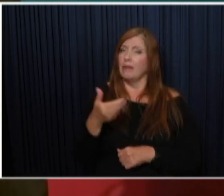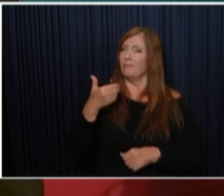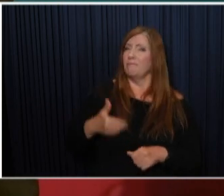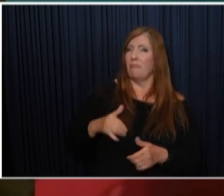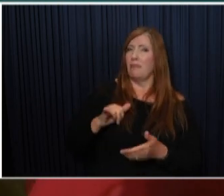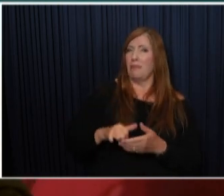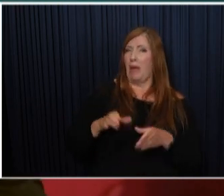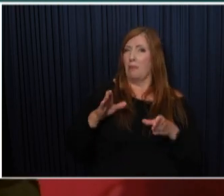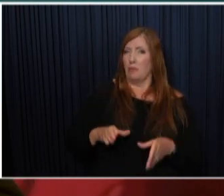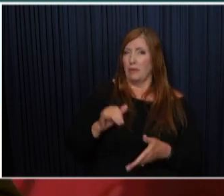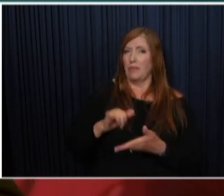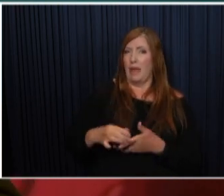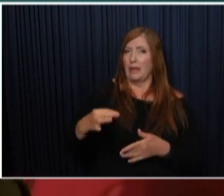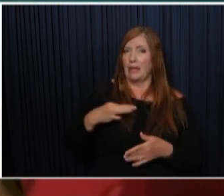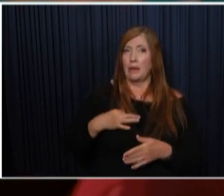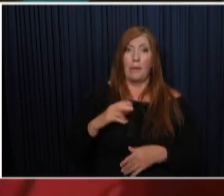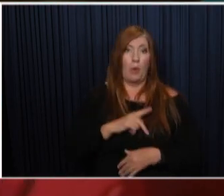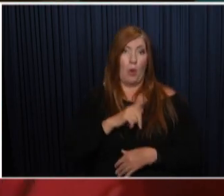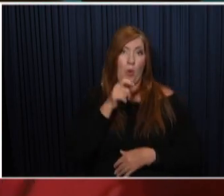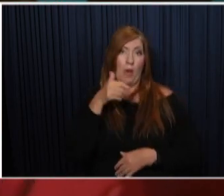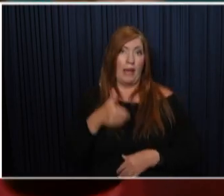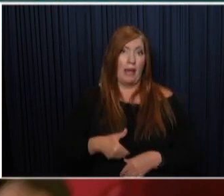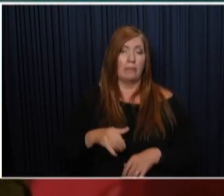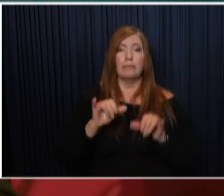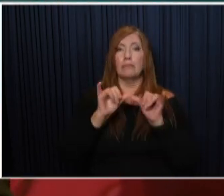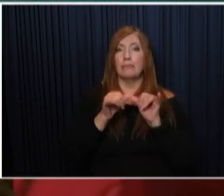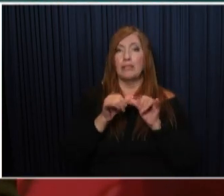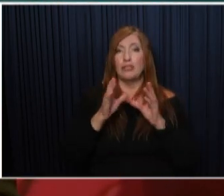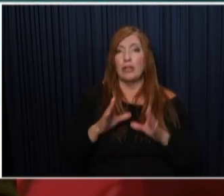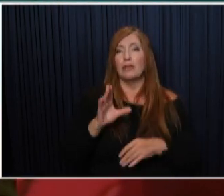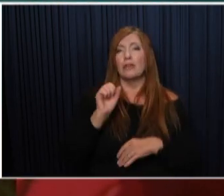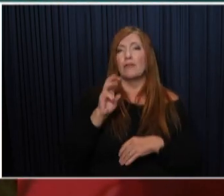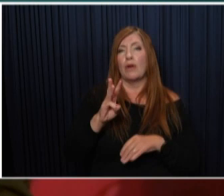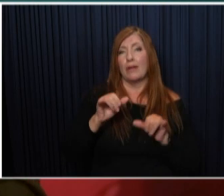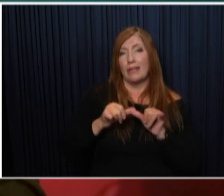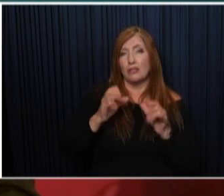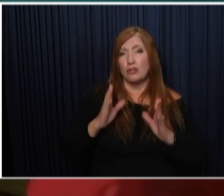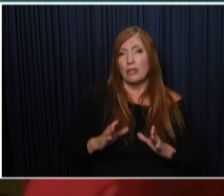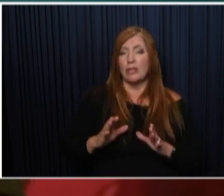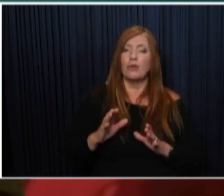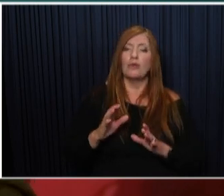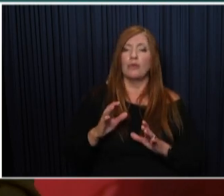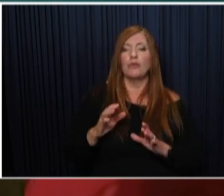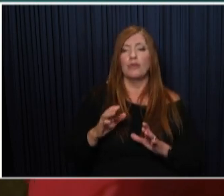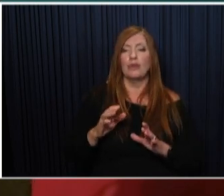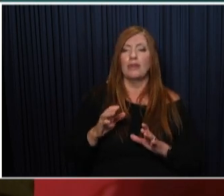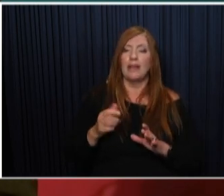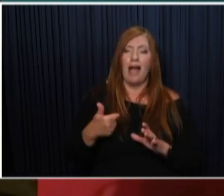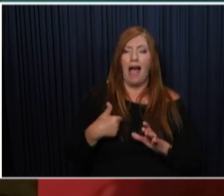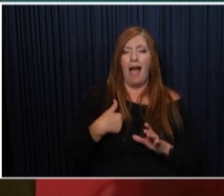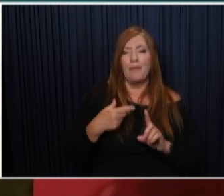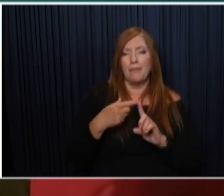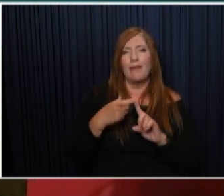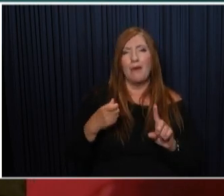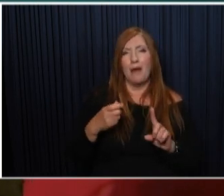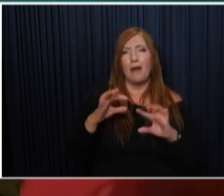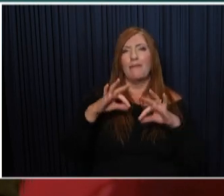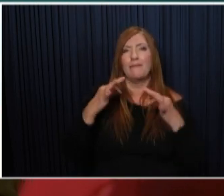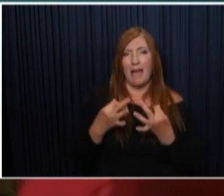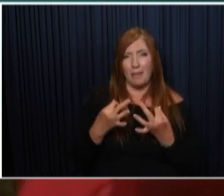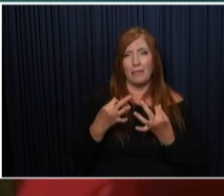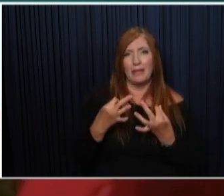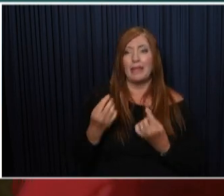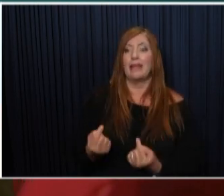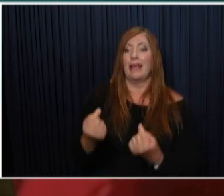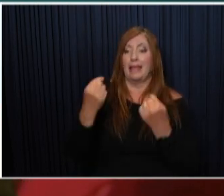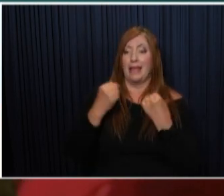personal information. I'm an engineer, software engineer, so I go from notes. Our family came